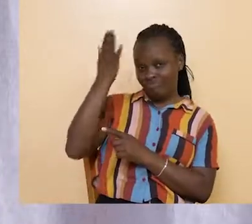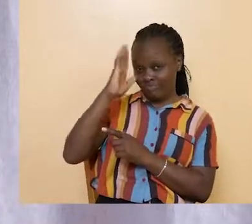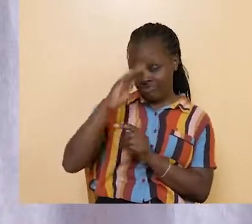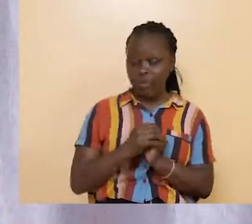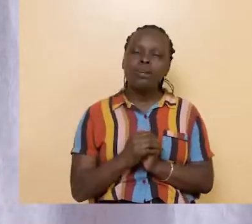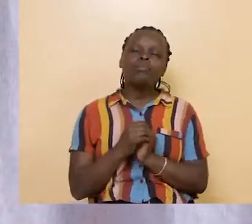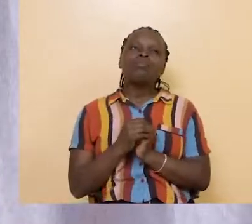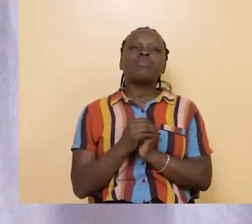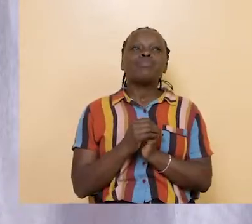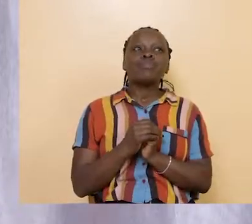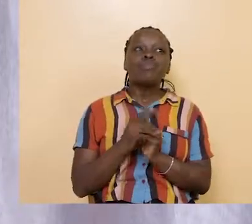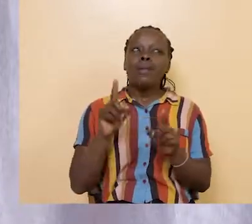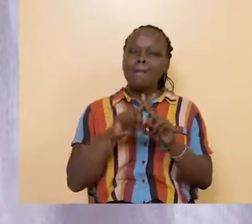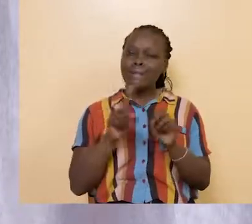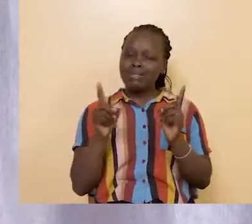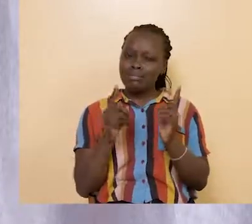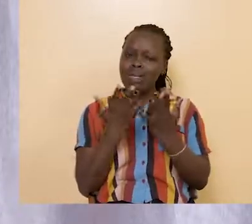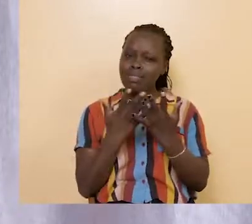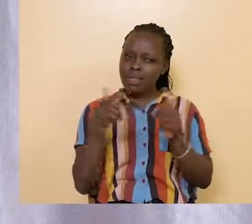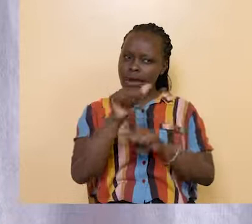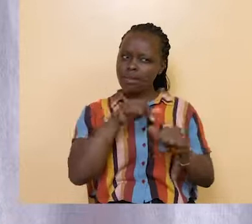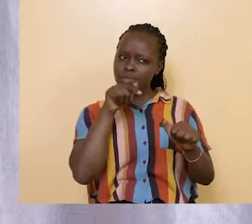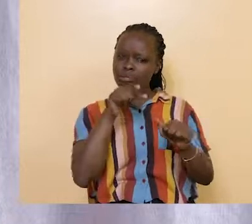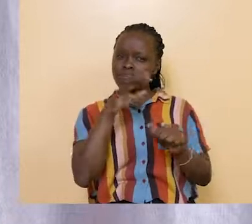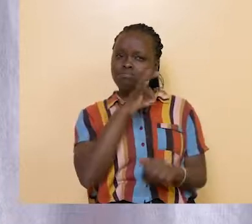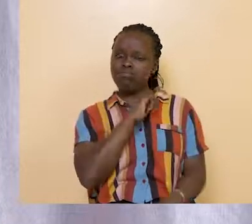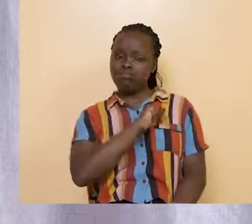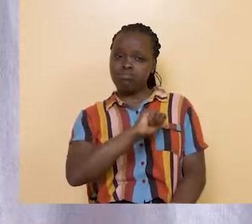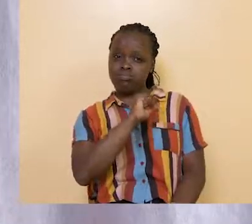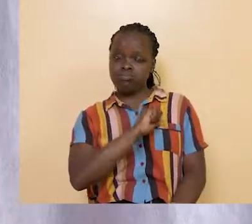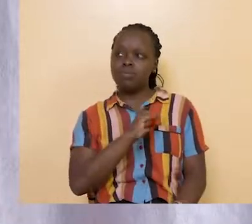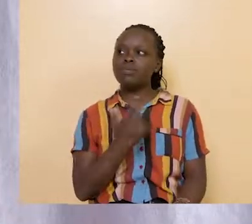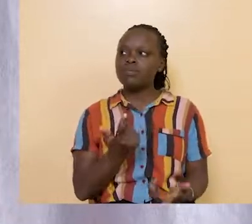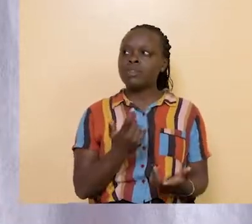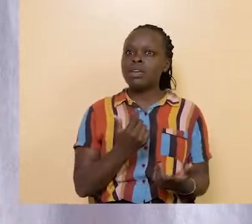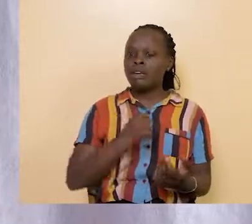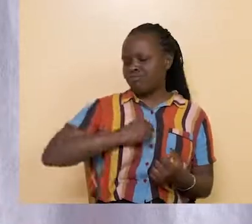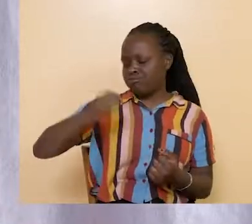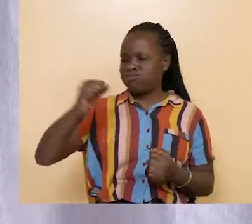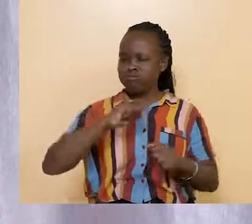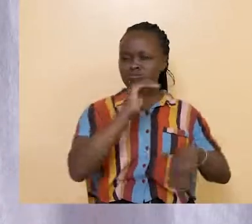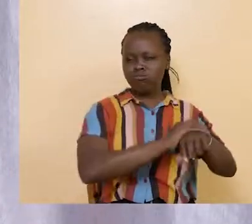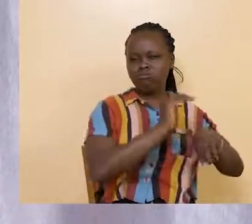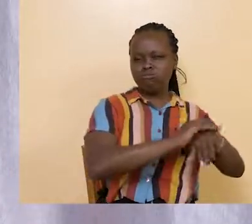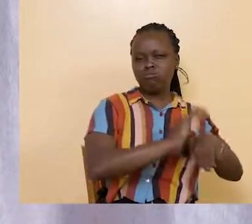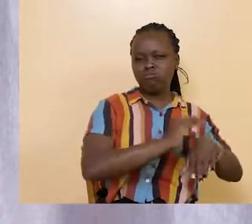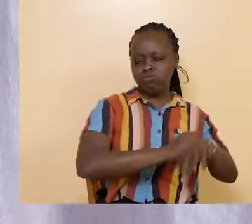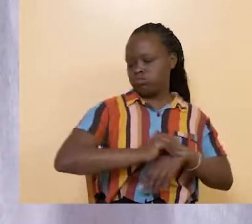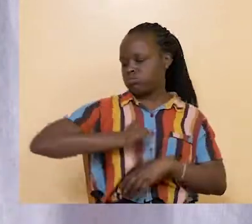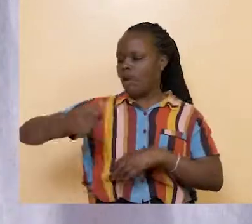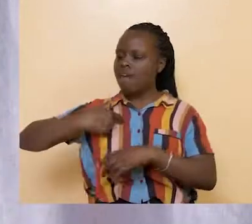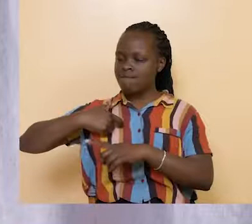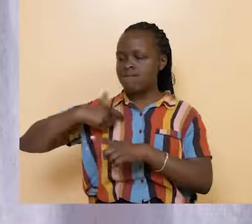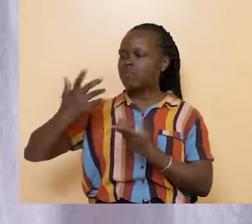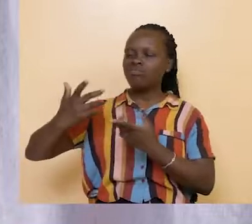are. But the thing about these advantages is that on the flip side of them is that they also pose